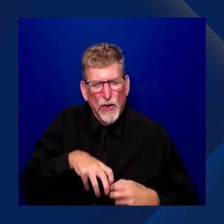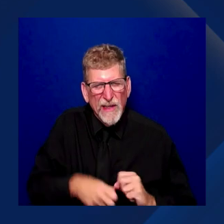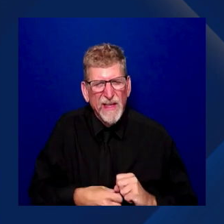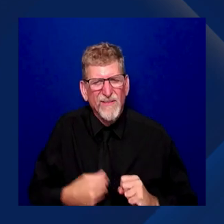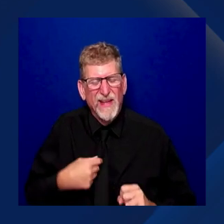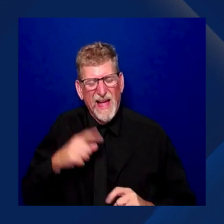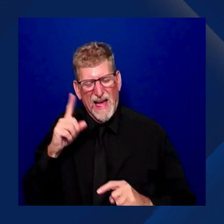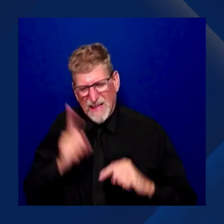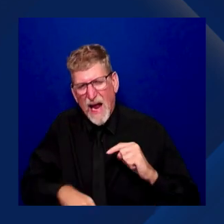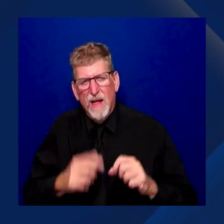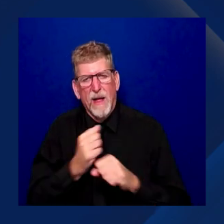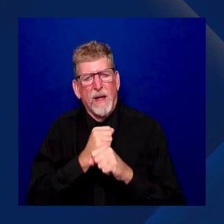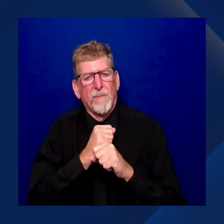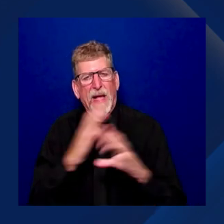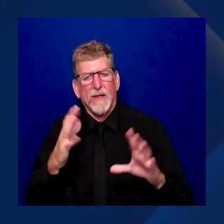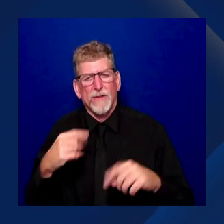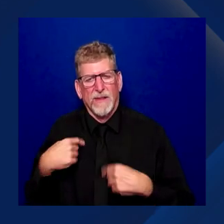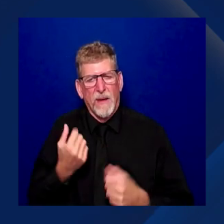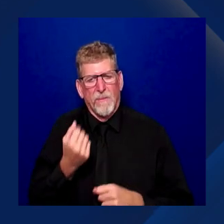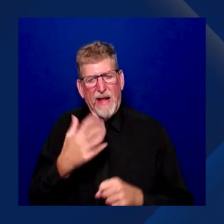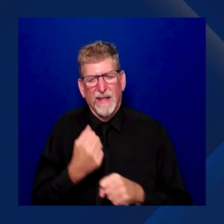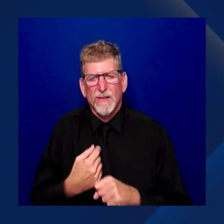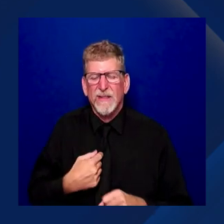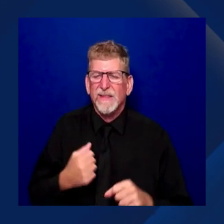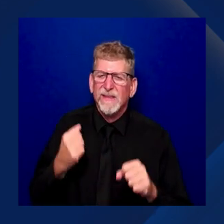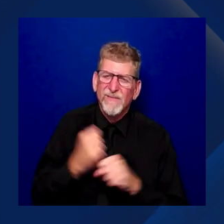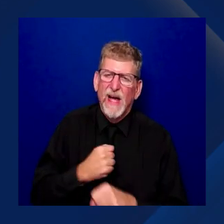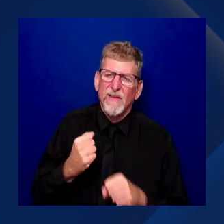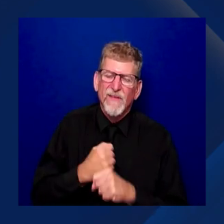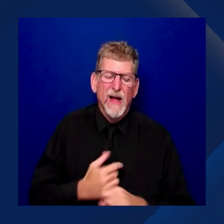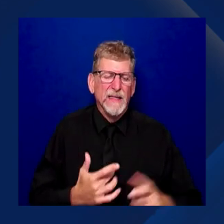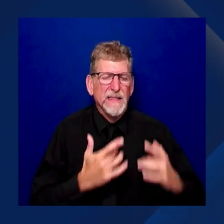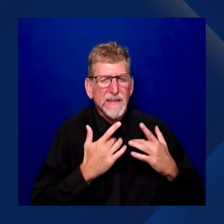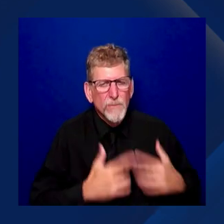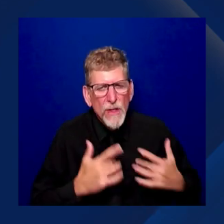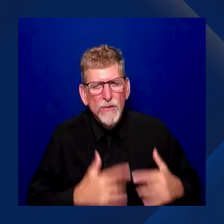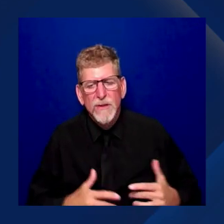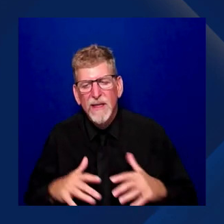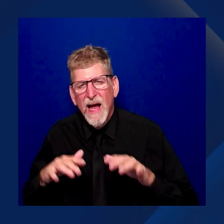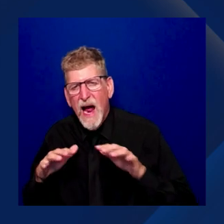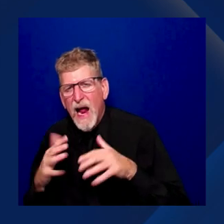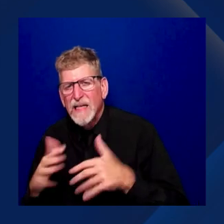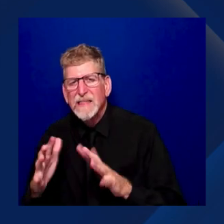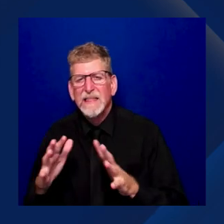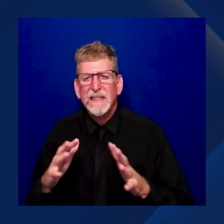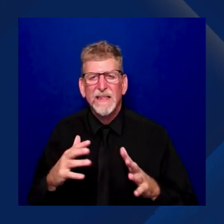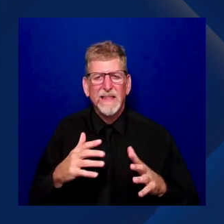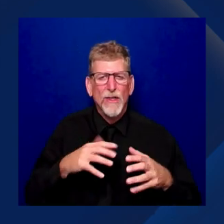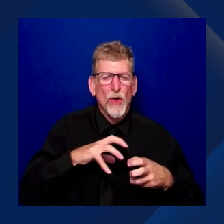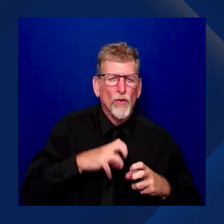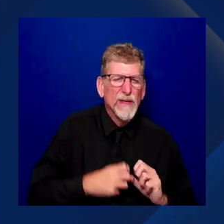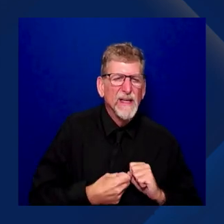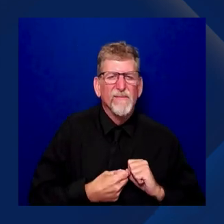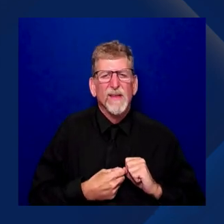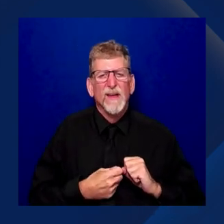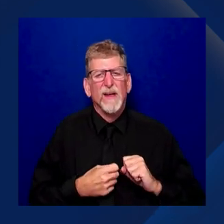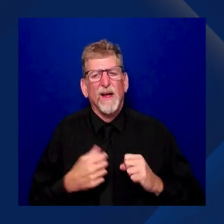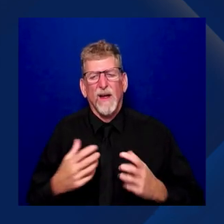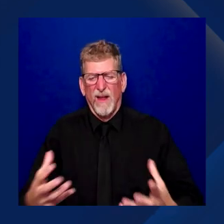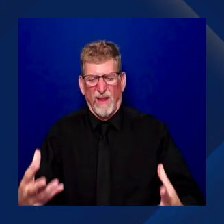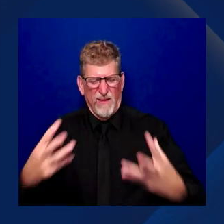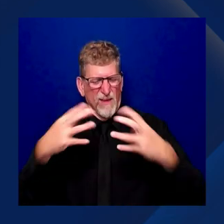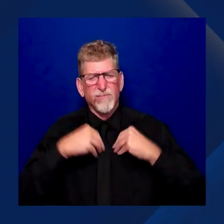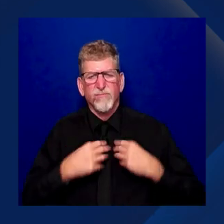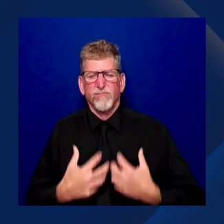through depression and anxiety from the grief I experienced. And I made it my passion to truly turn my